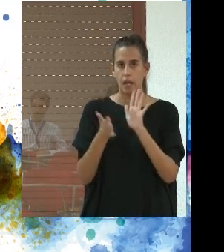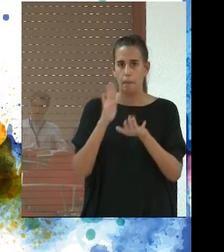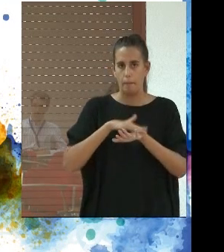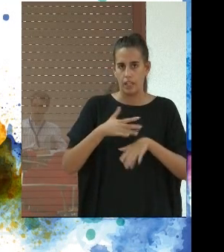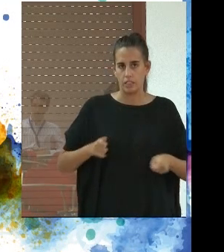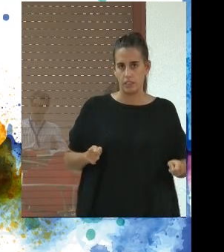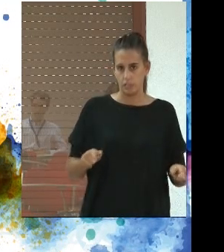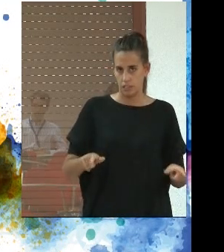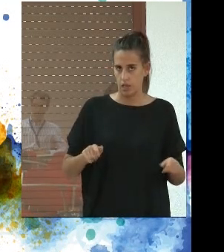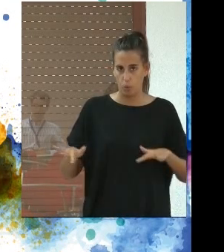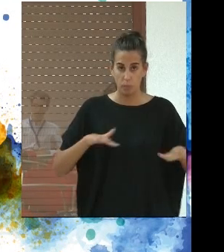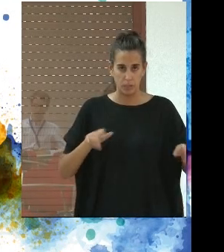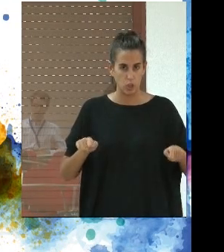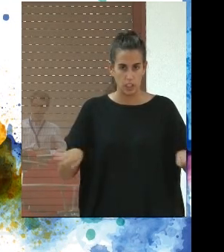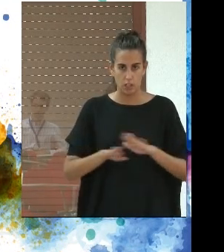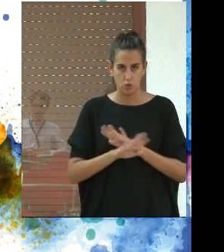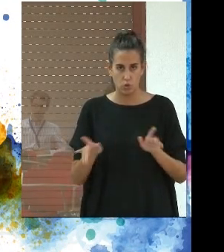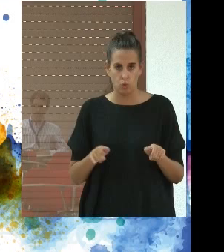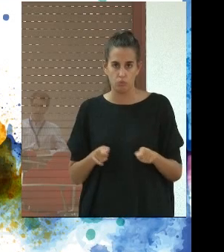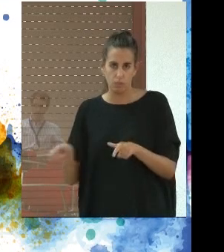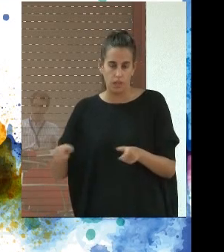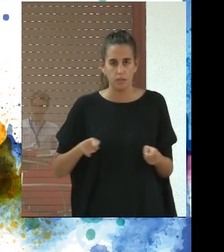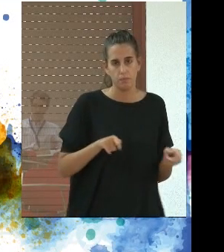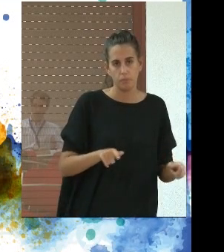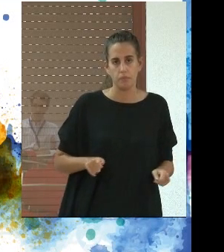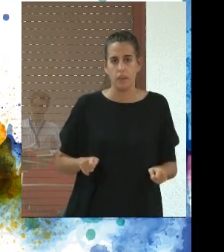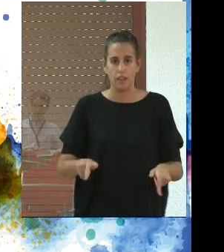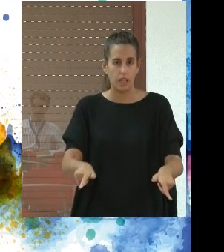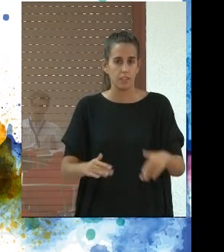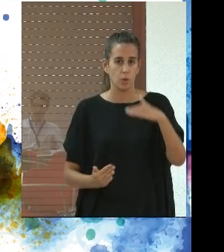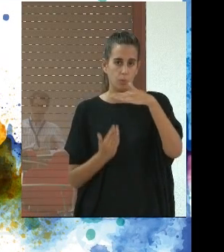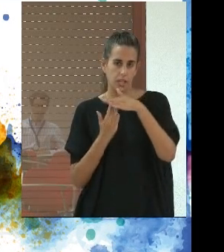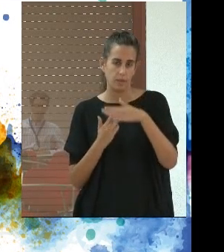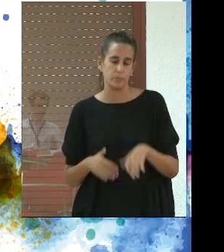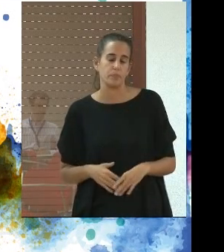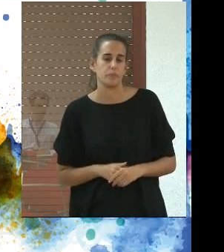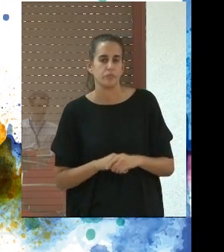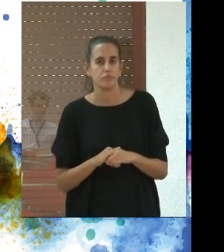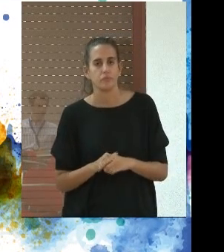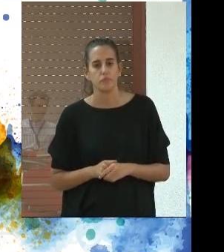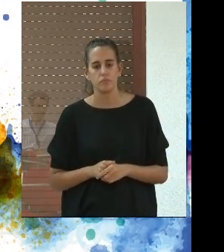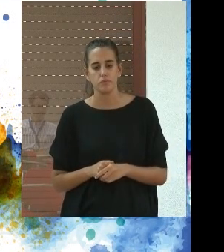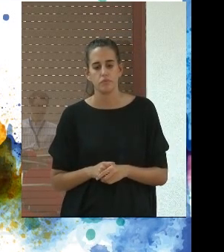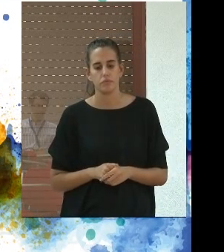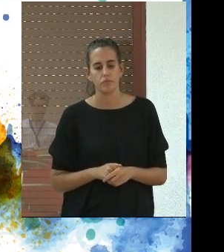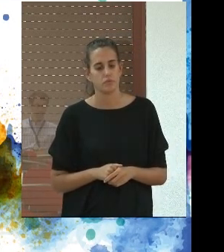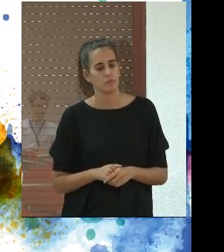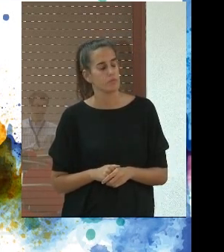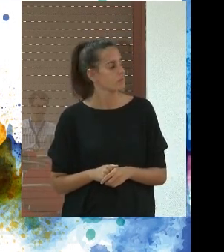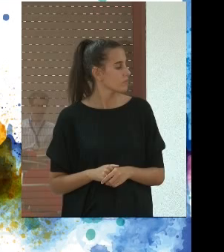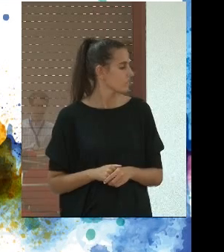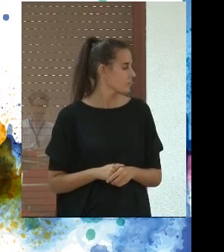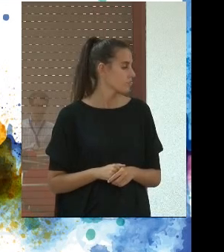mastication is done, then those commands are for moving the wheelchair, whether forward, backwards, right,